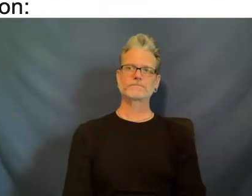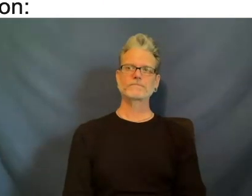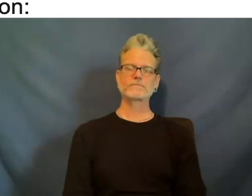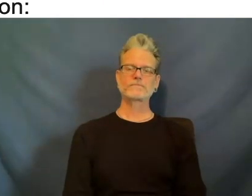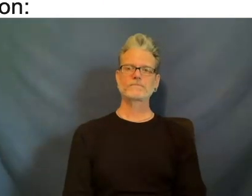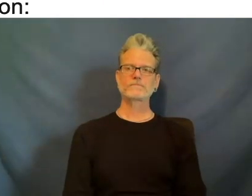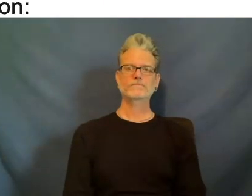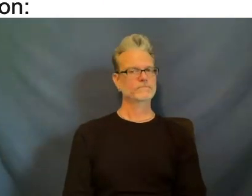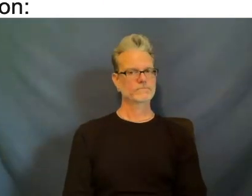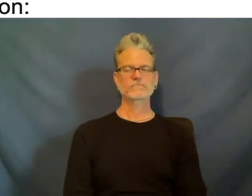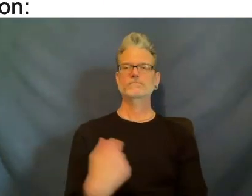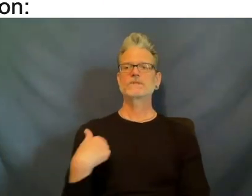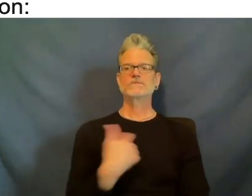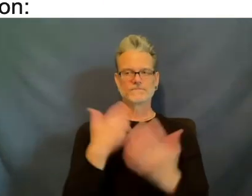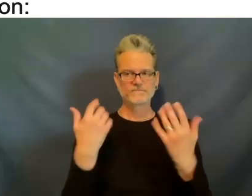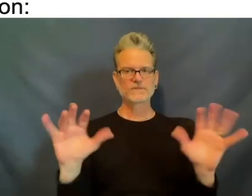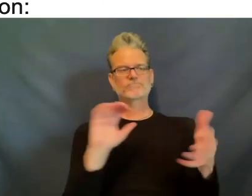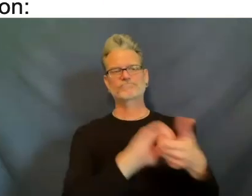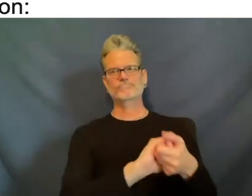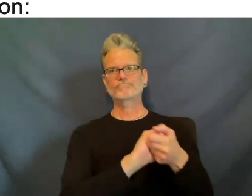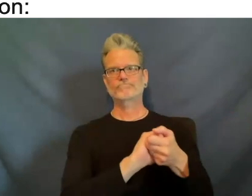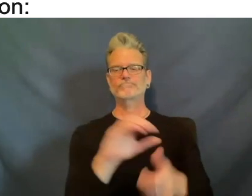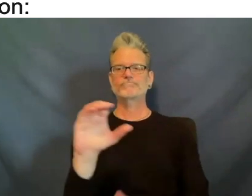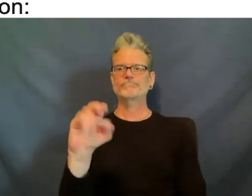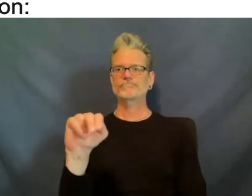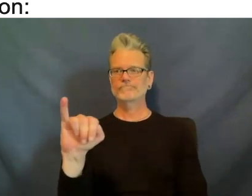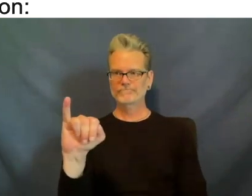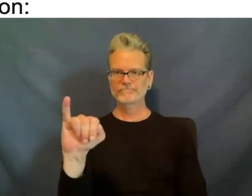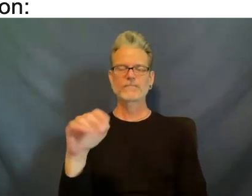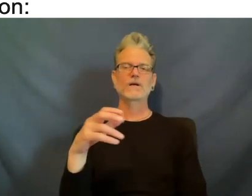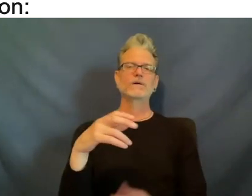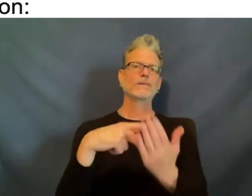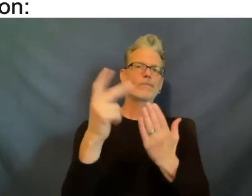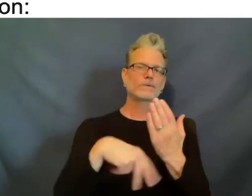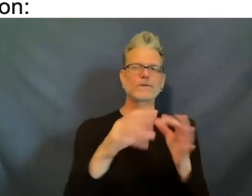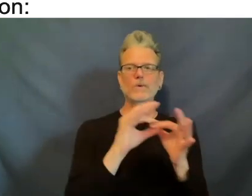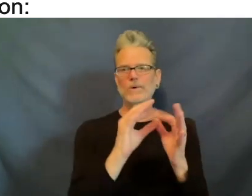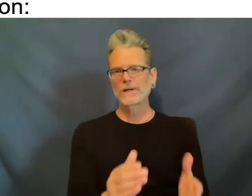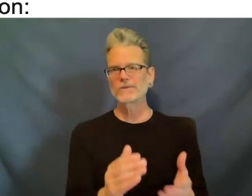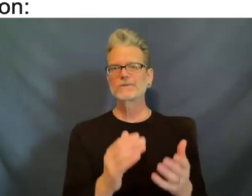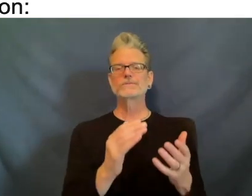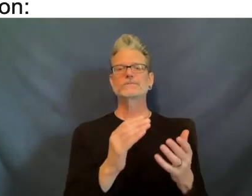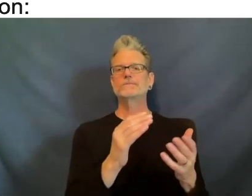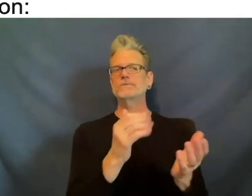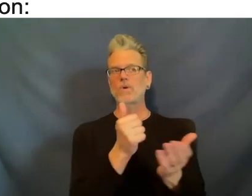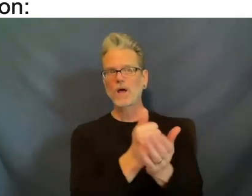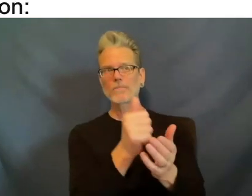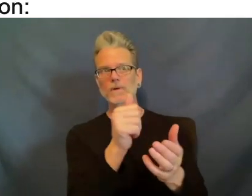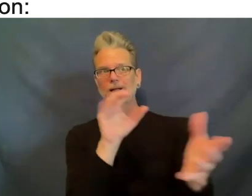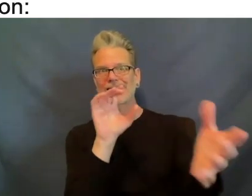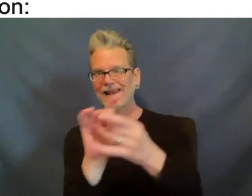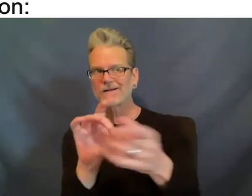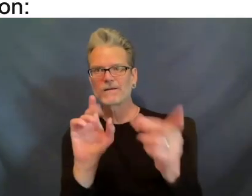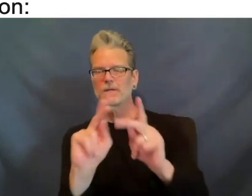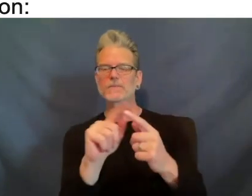We've been collaborating with community navigators, partnership coordinators, and other program areas to help connect people to answers,